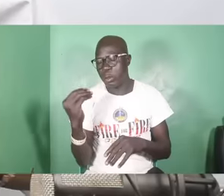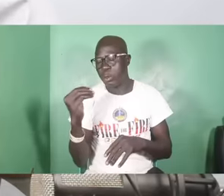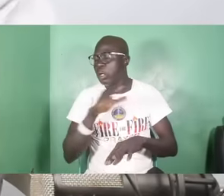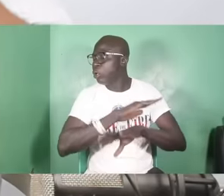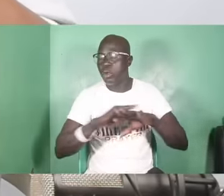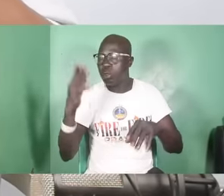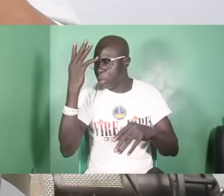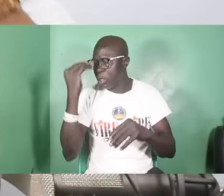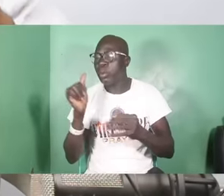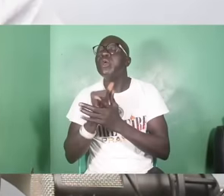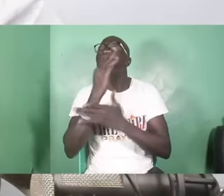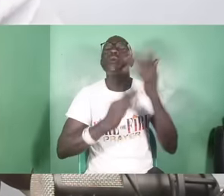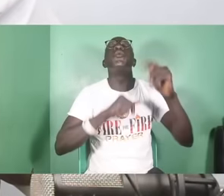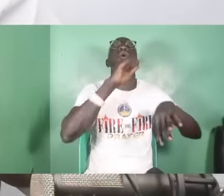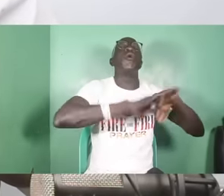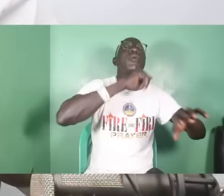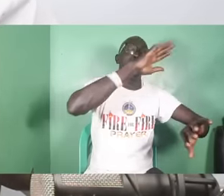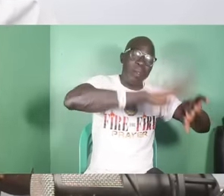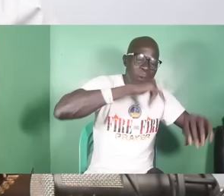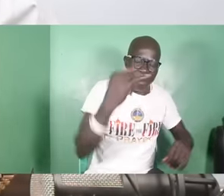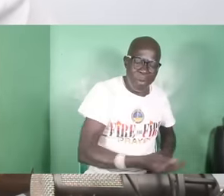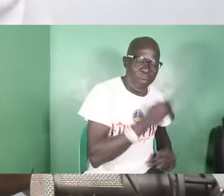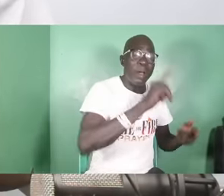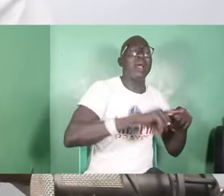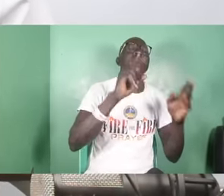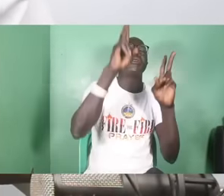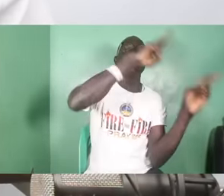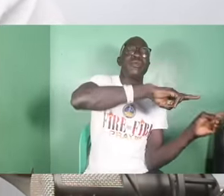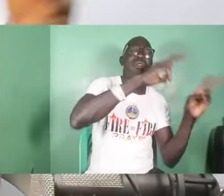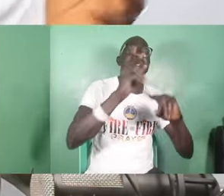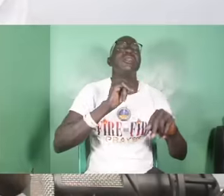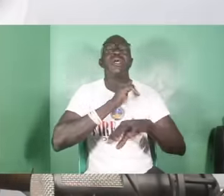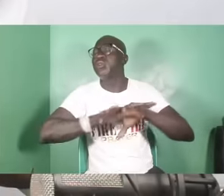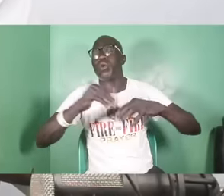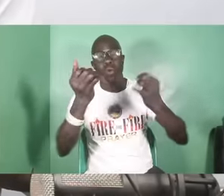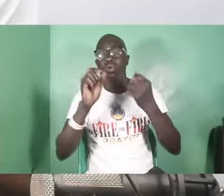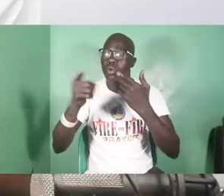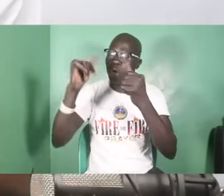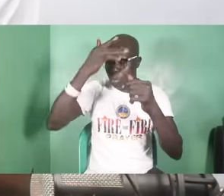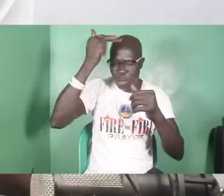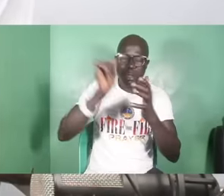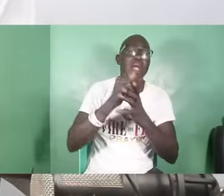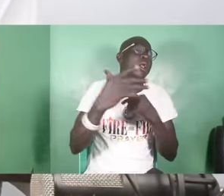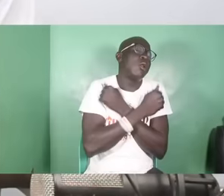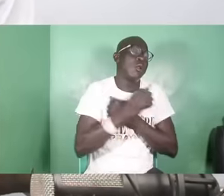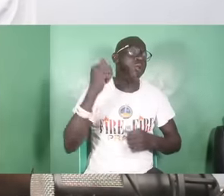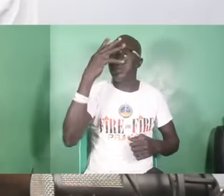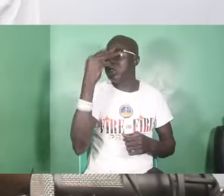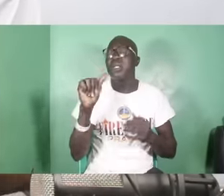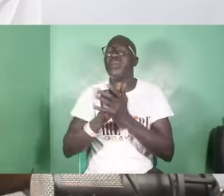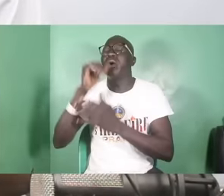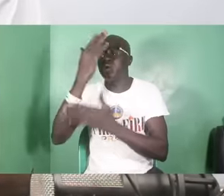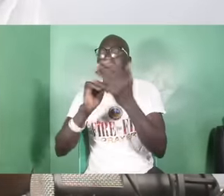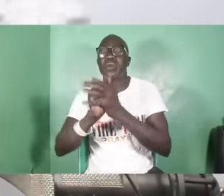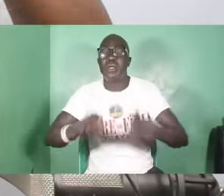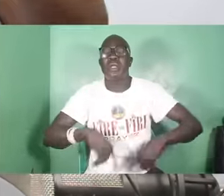Má sun. Má sun. Má sun. Má sun. Má sun. Má sun. Má ni gabona ya mo pana se bi oluwa ti n beke